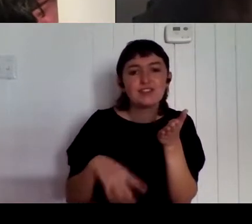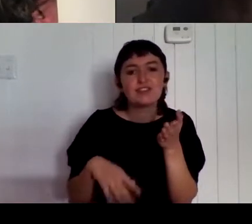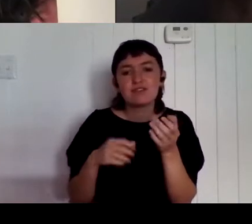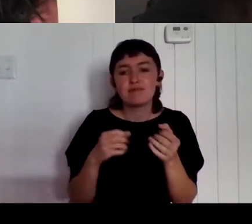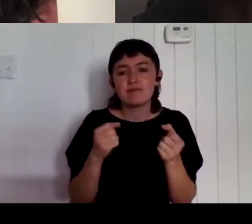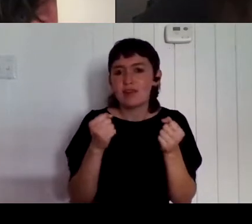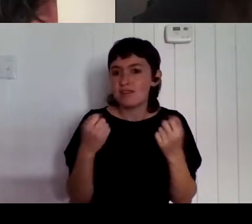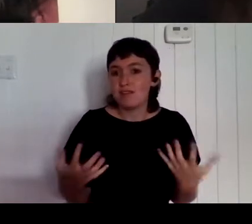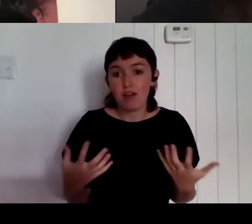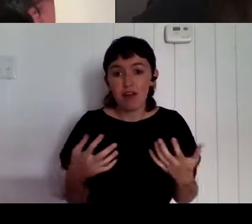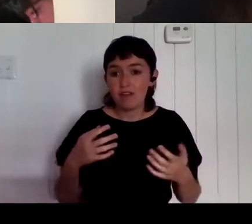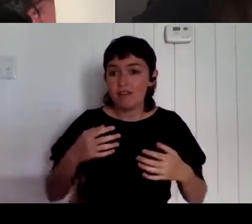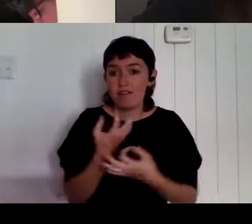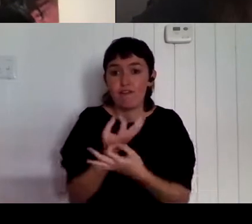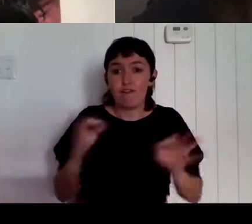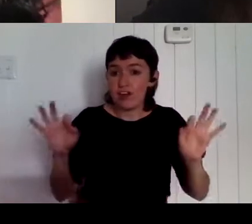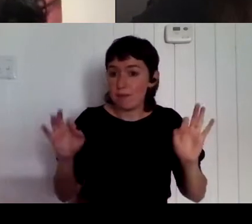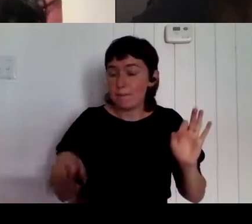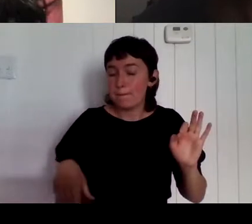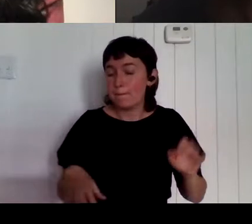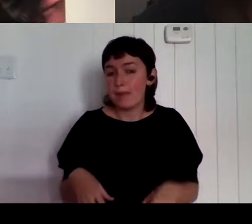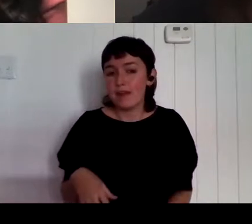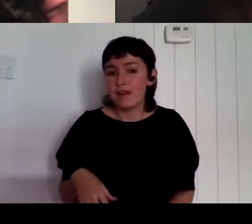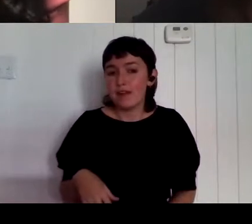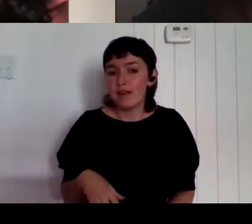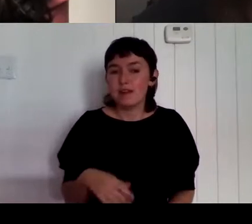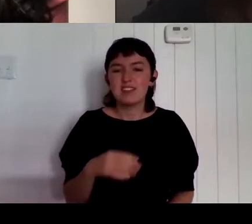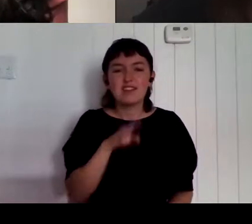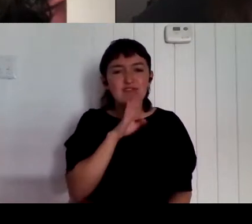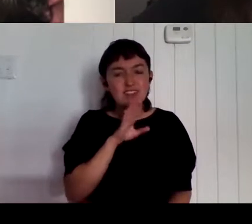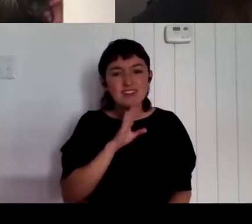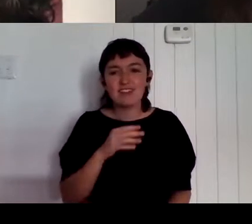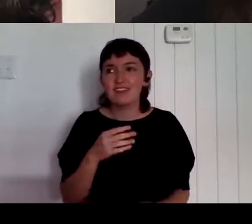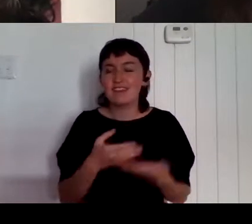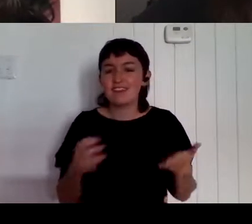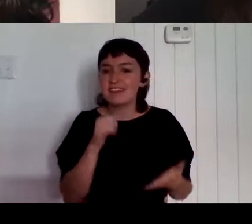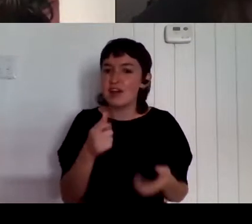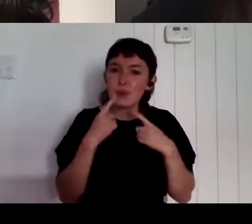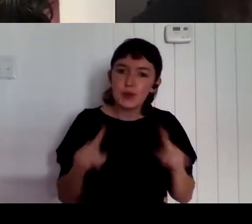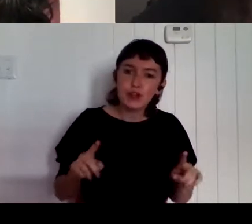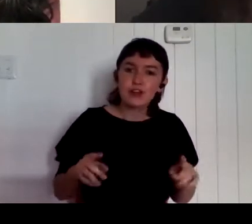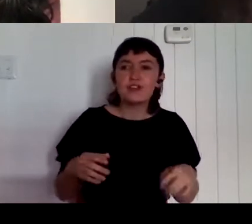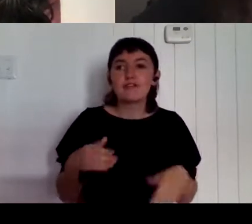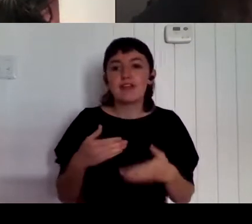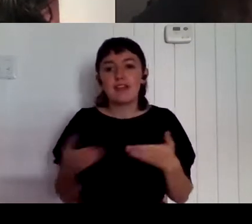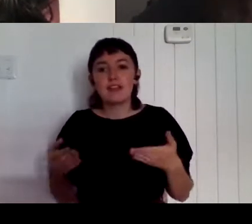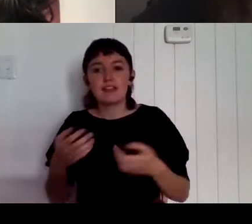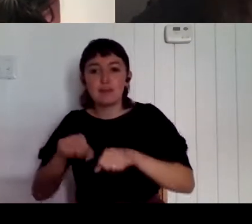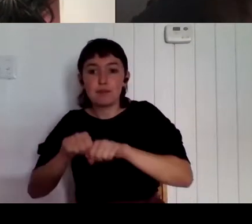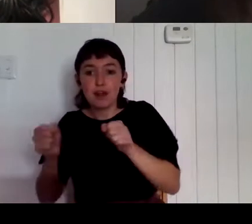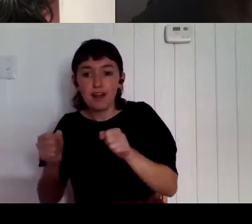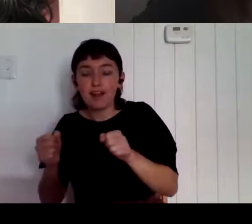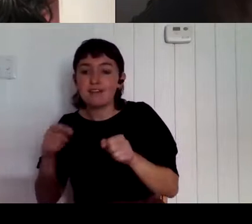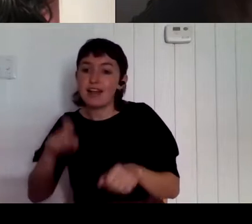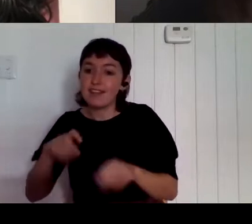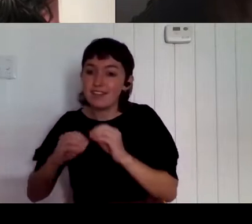it's, it's very frustrating when things don't work or things break and you have to fix it. But it's also kind of very rewarding that